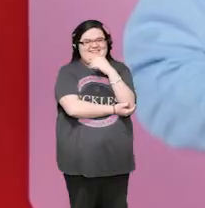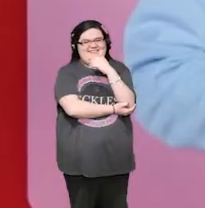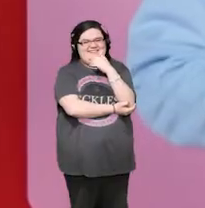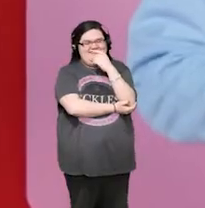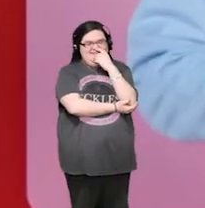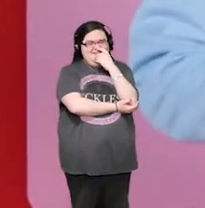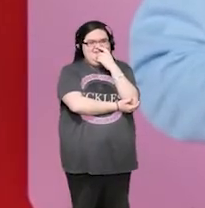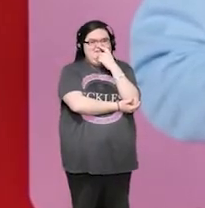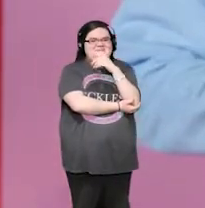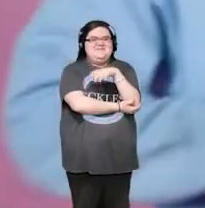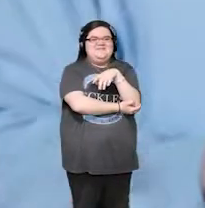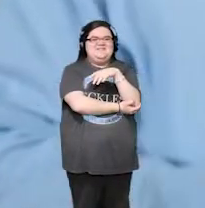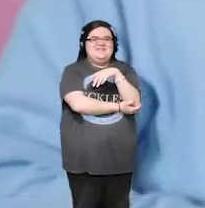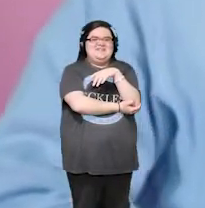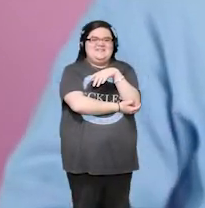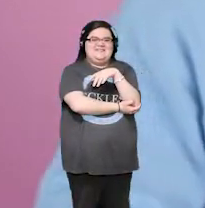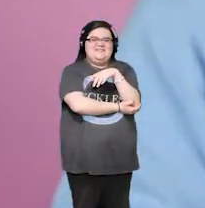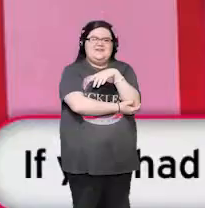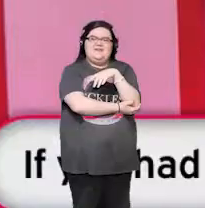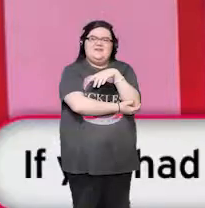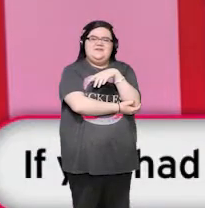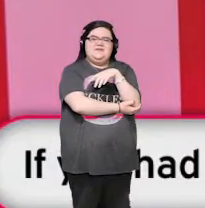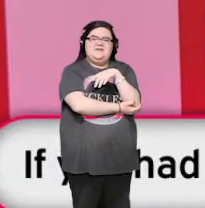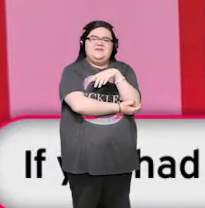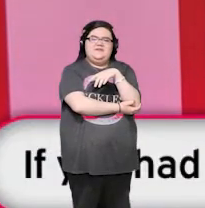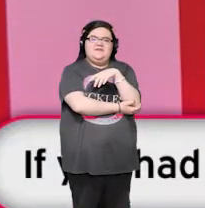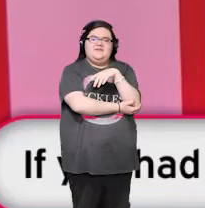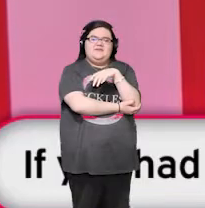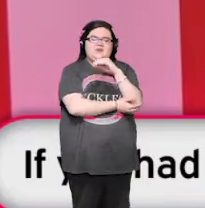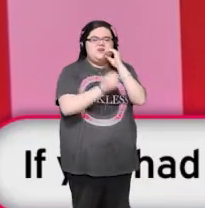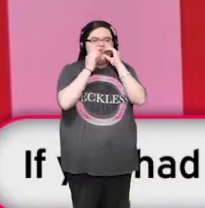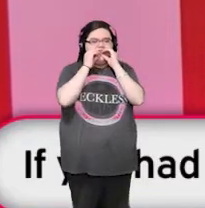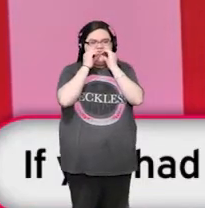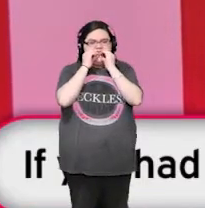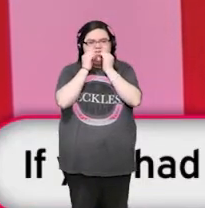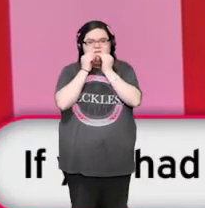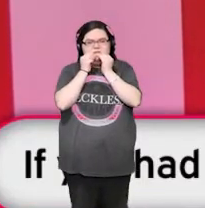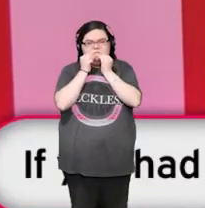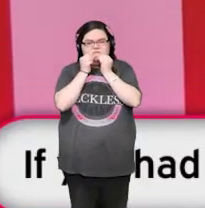Oh, my God. If you had to get a lip tattoo, what would it say? Is this an inner lip?